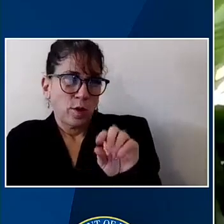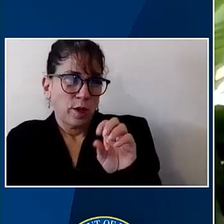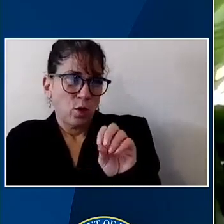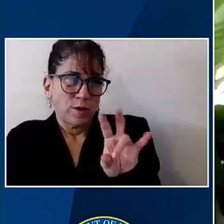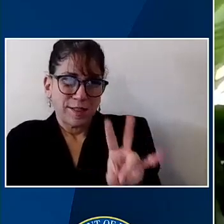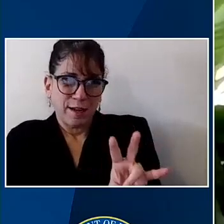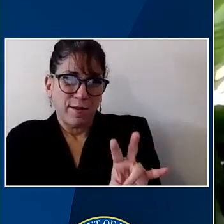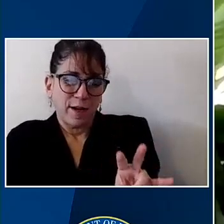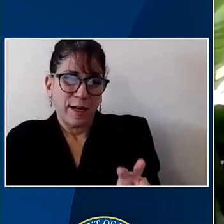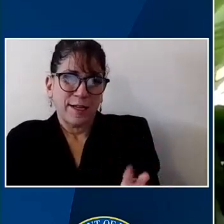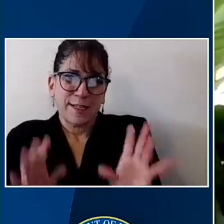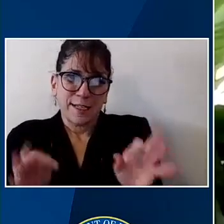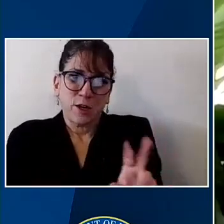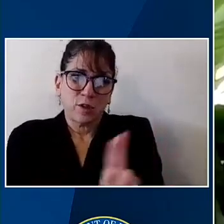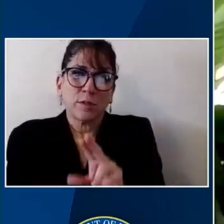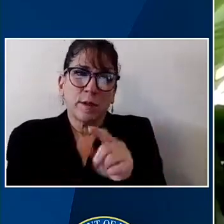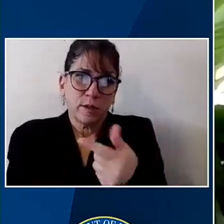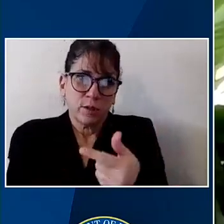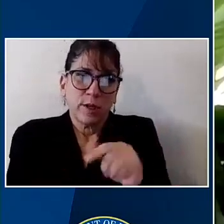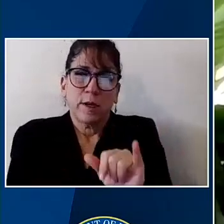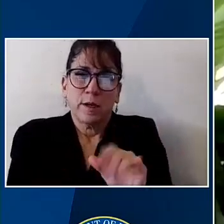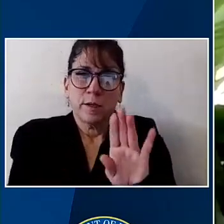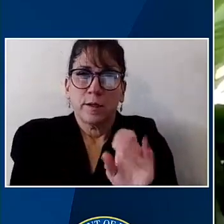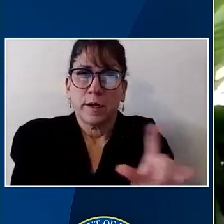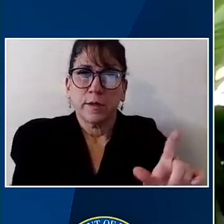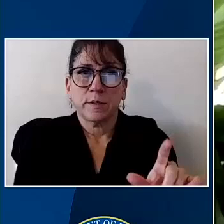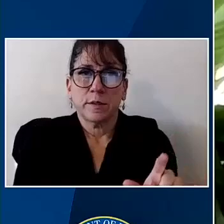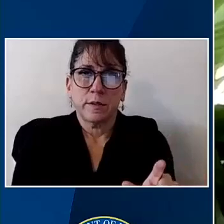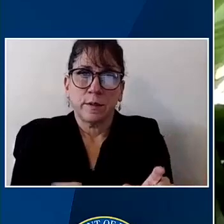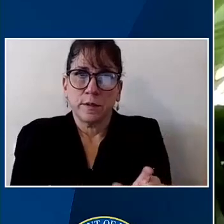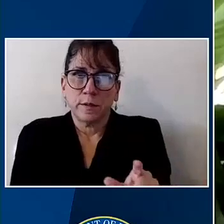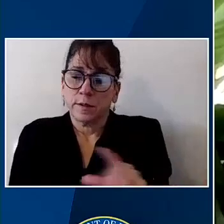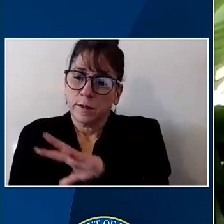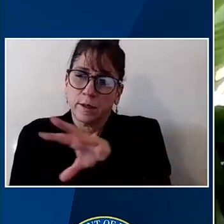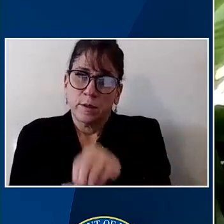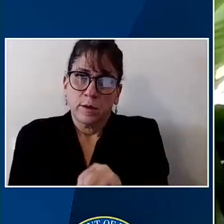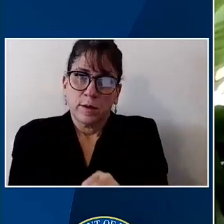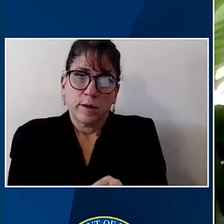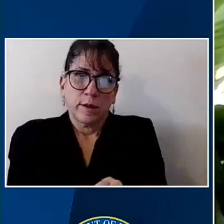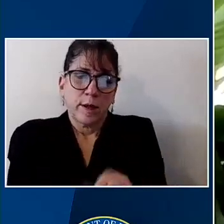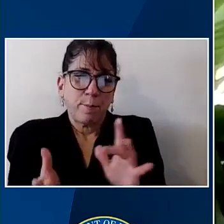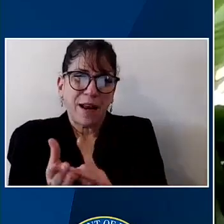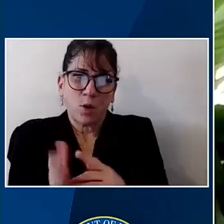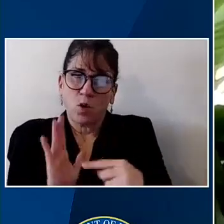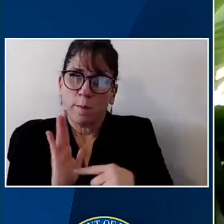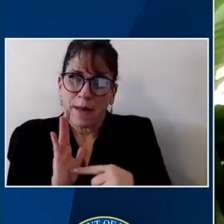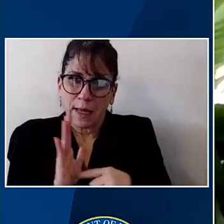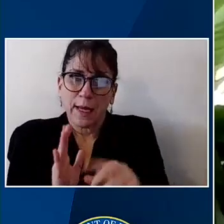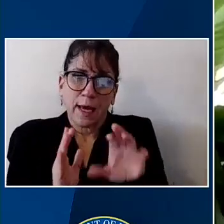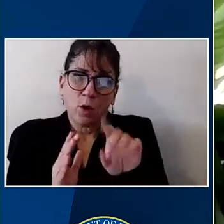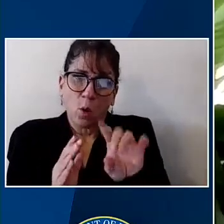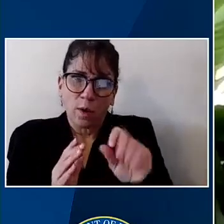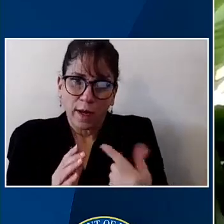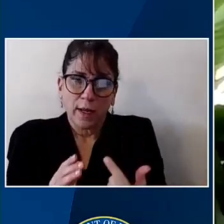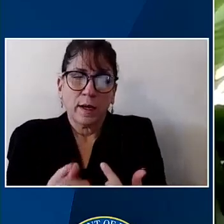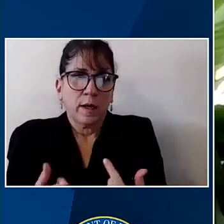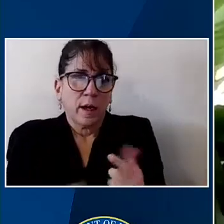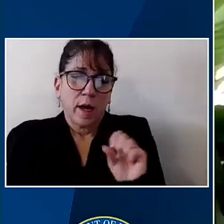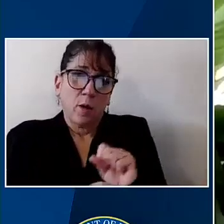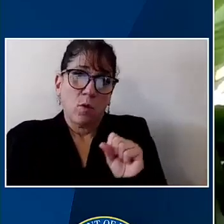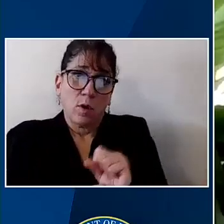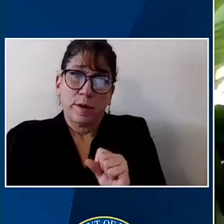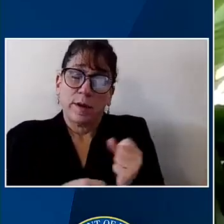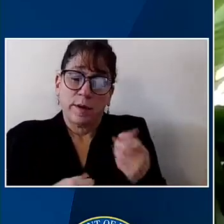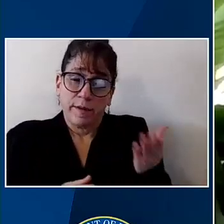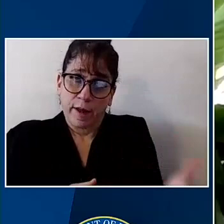use my GI Bill to pursue a career in medical billing and coding, because I had worked in the medical field as a corpsman while I was in the Navy. I